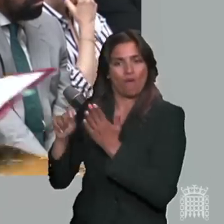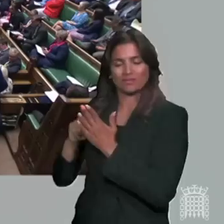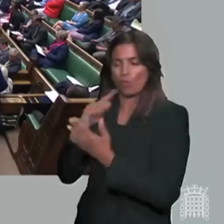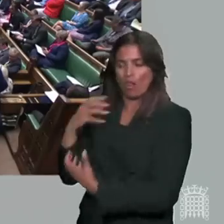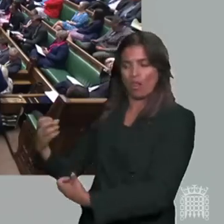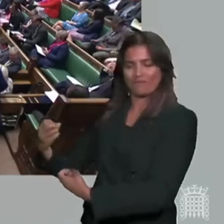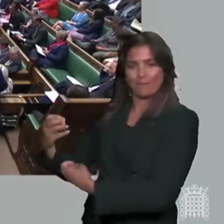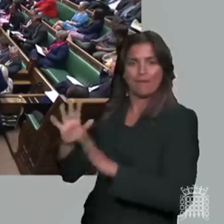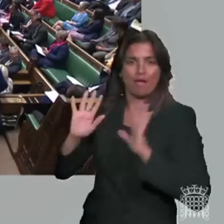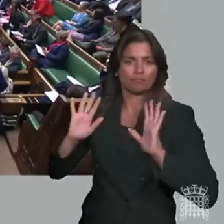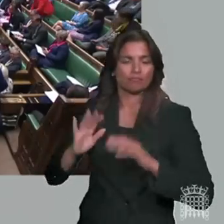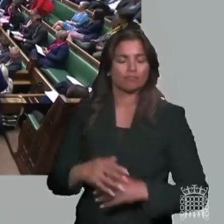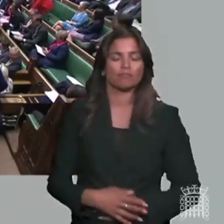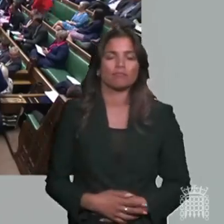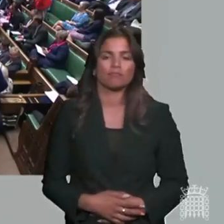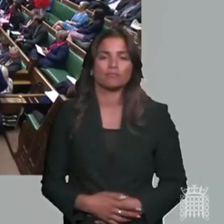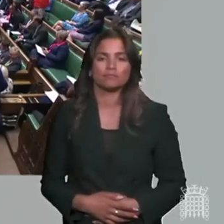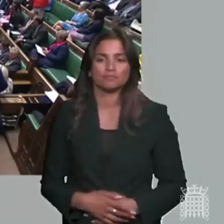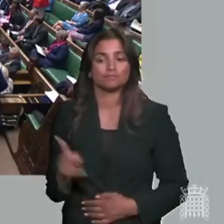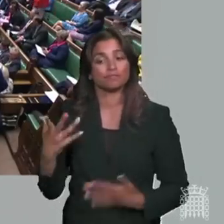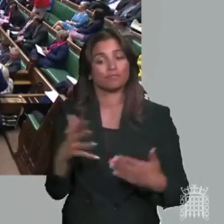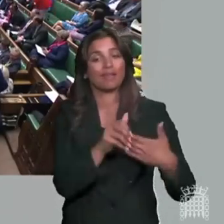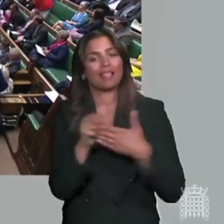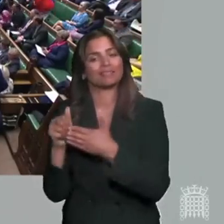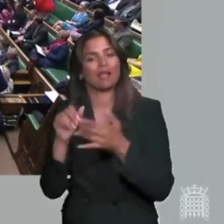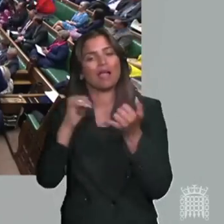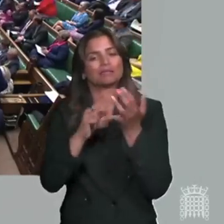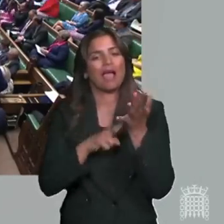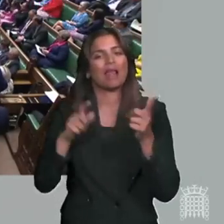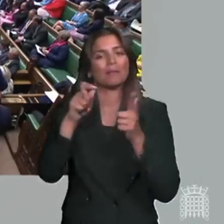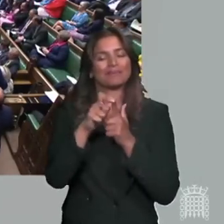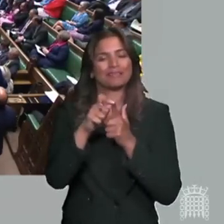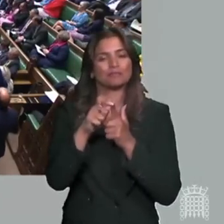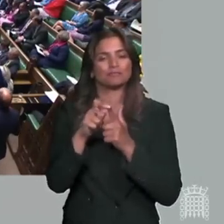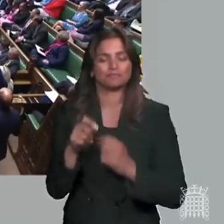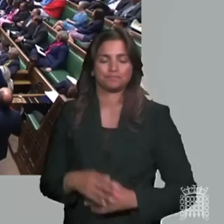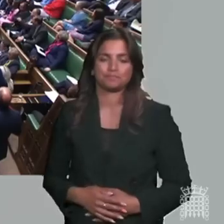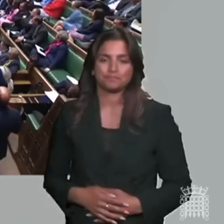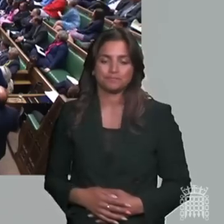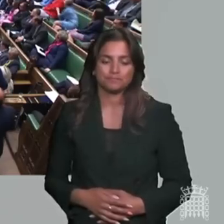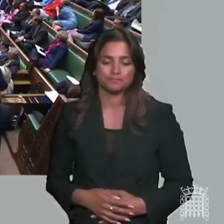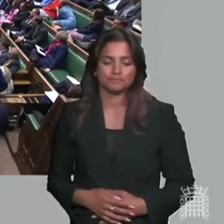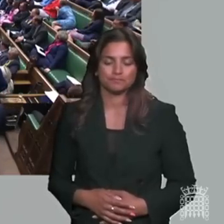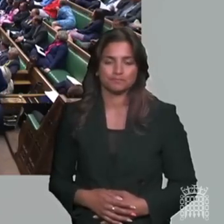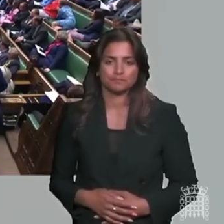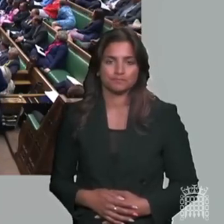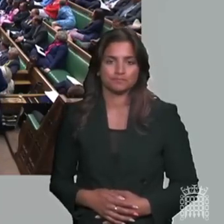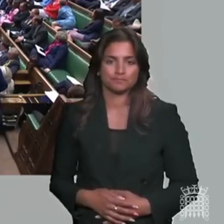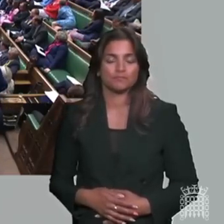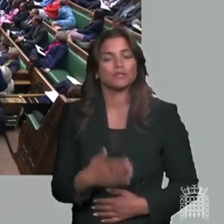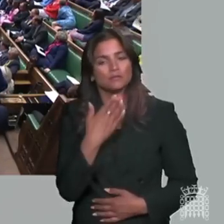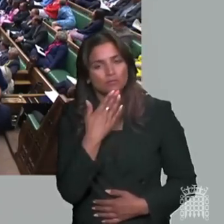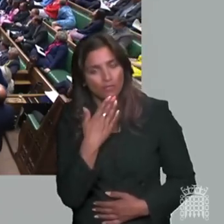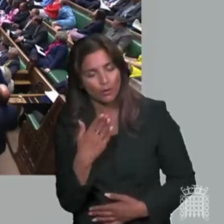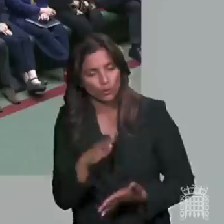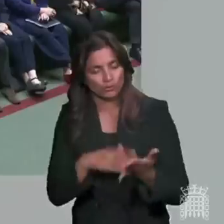progress. We now come to the Leader of the SNP, Stephen Flynn. Thank you, Mr. Speaker. I would just like to echo the